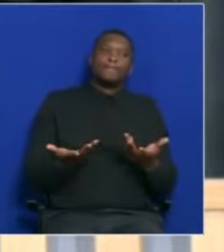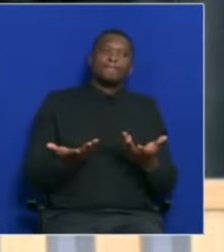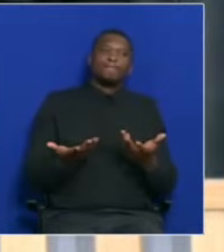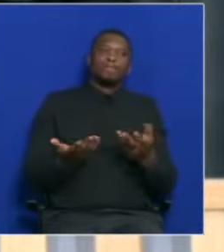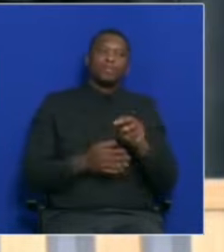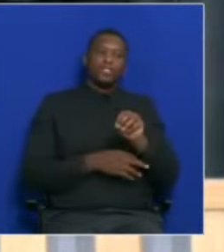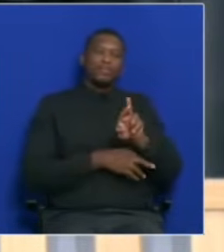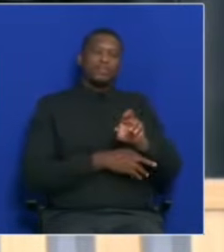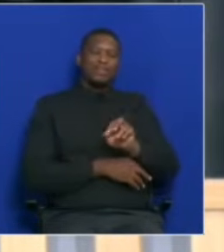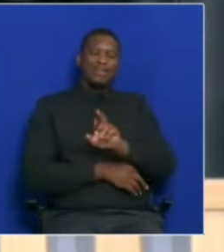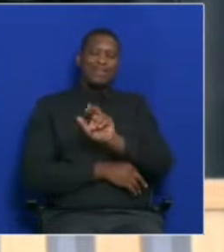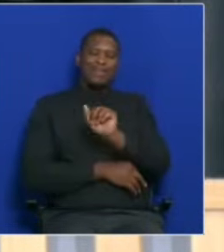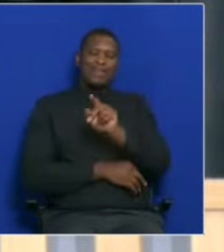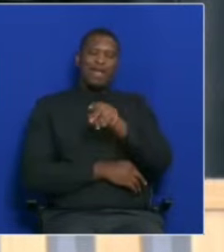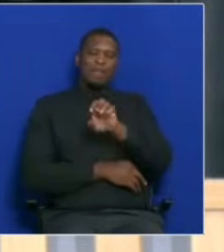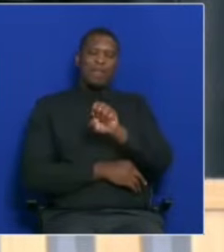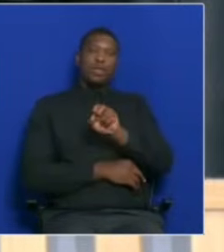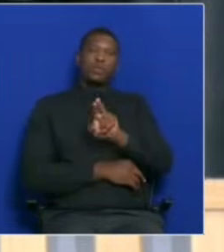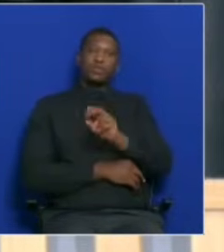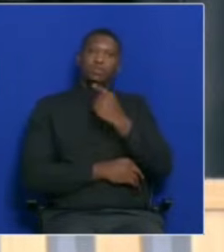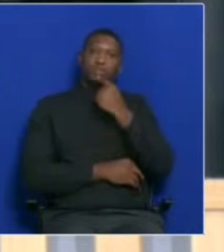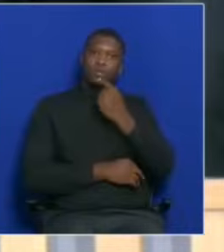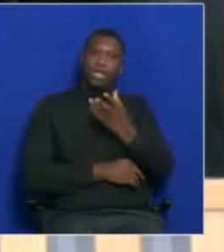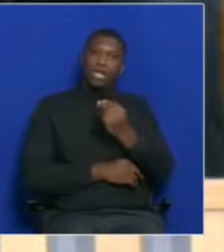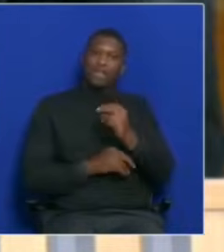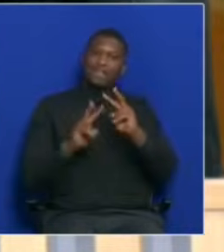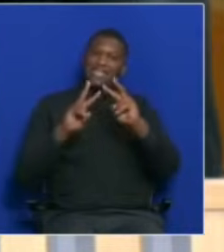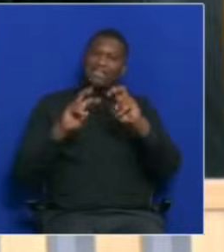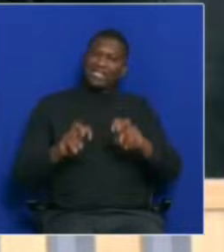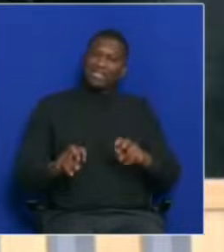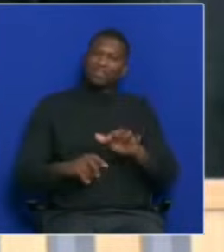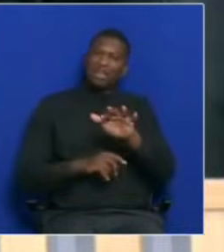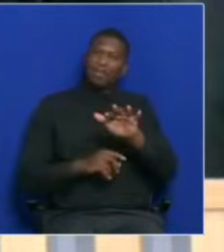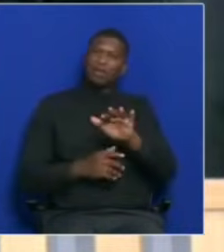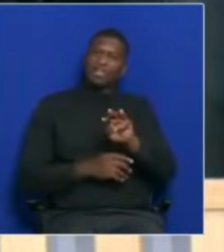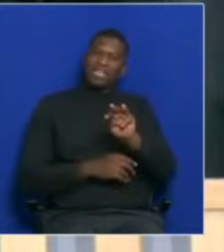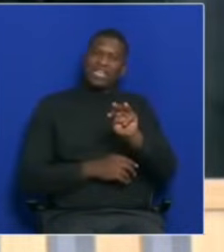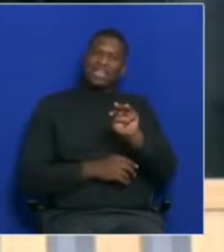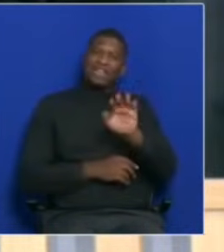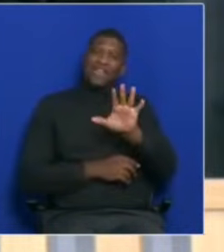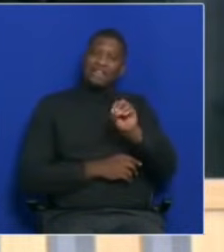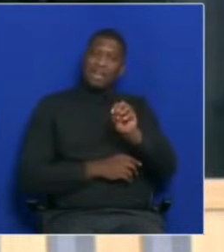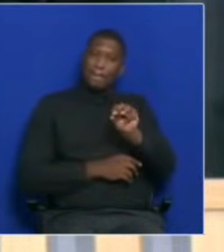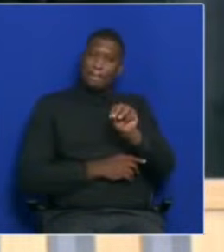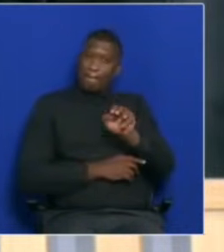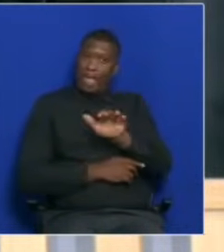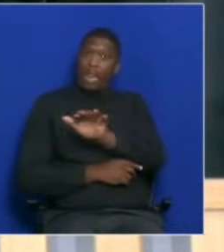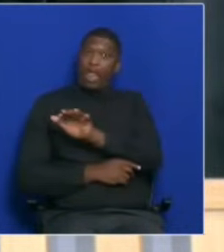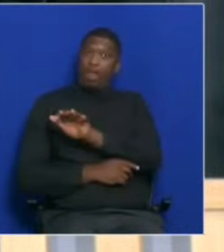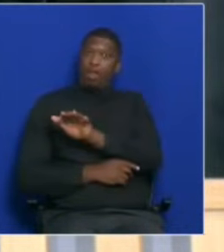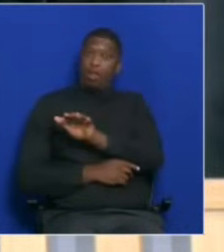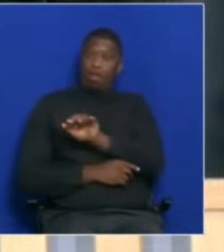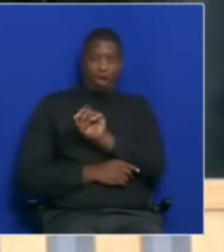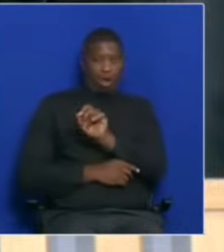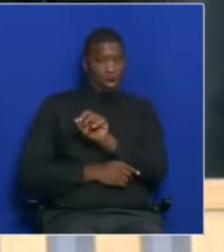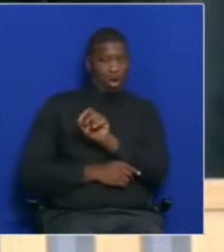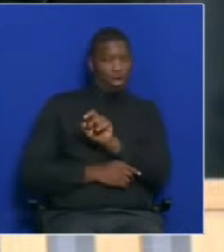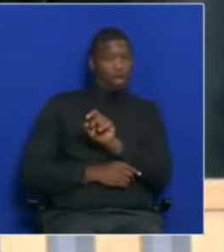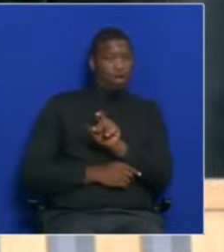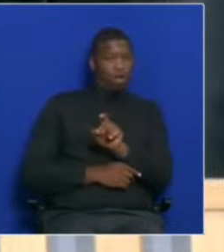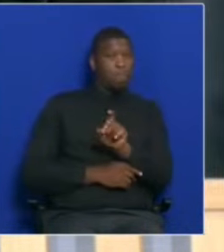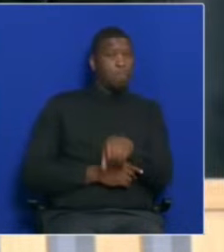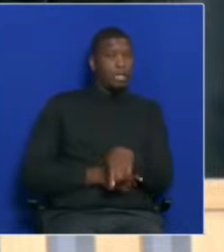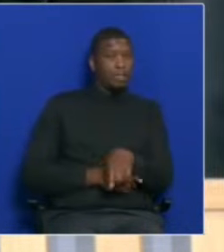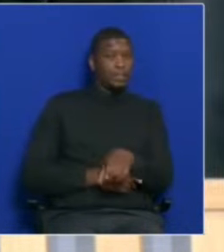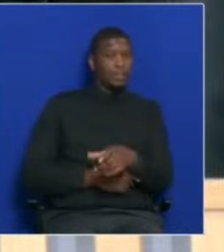testified to, that there's an investigation about a 50 million rand that was supposed to be